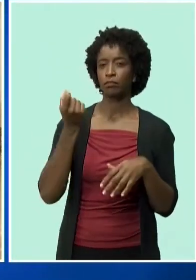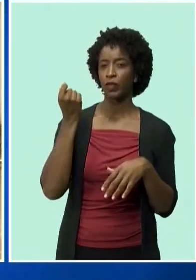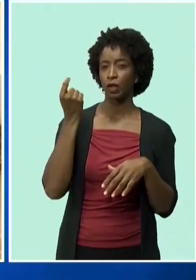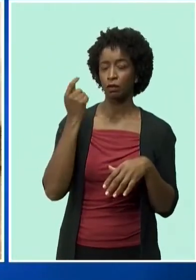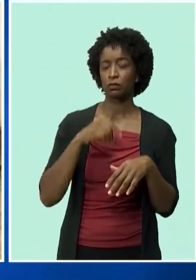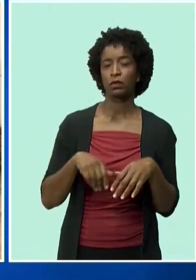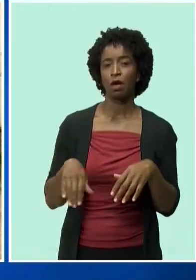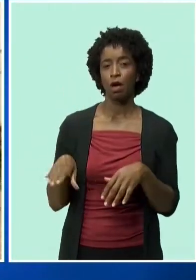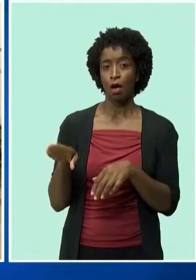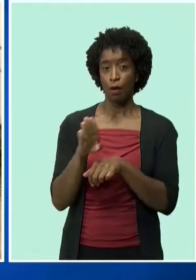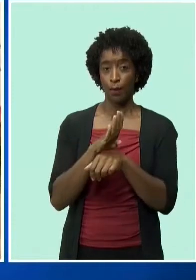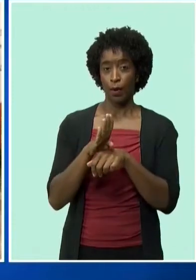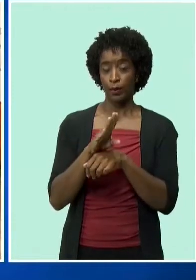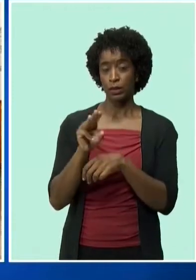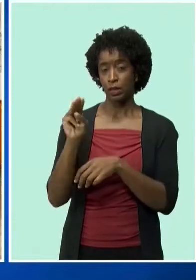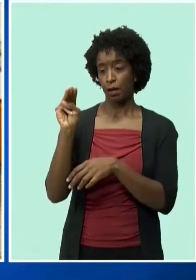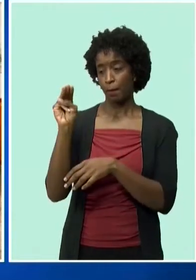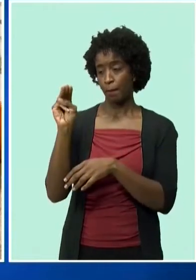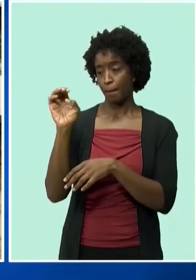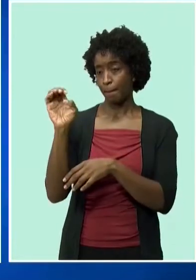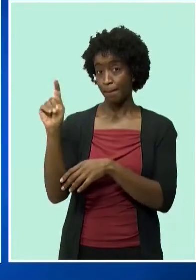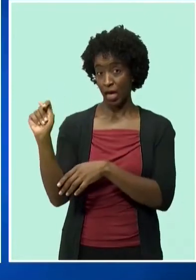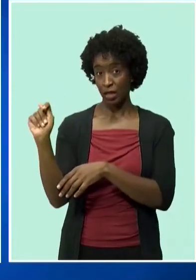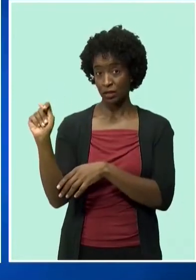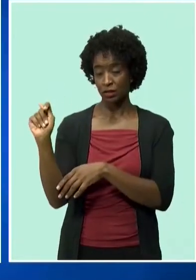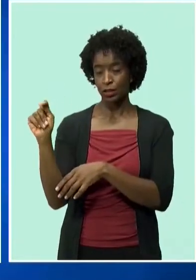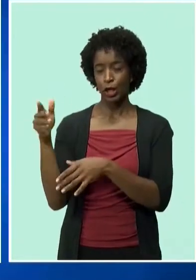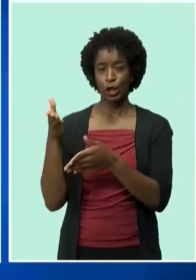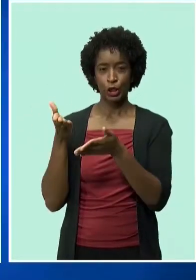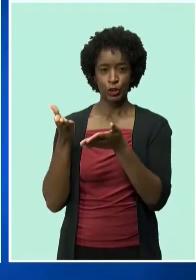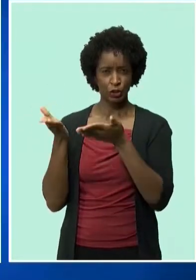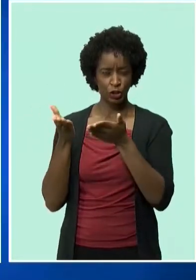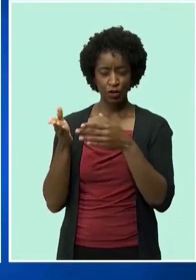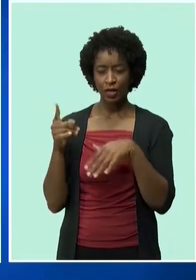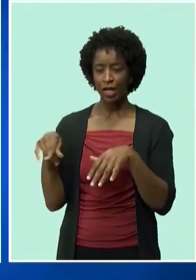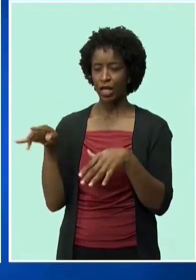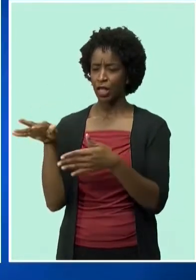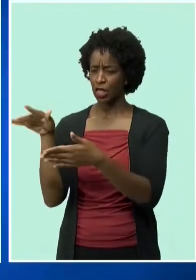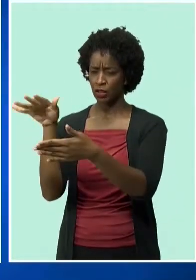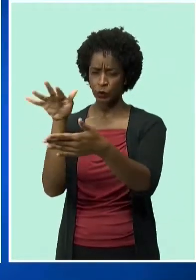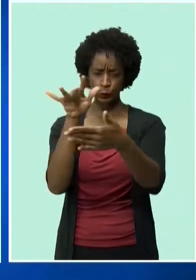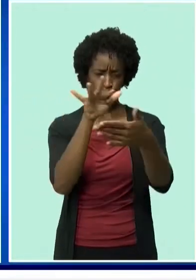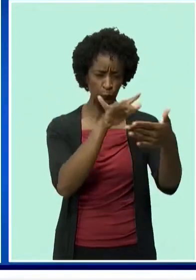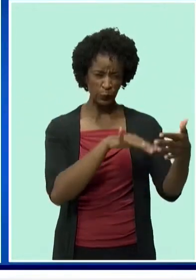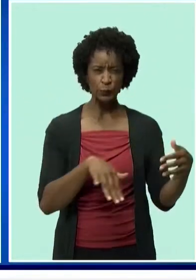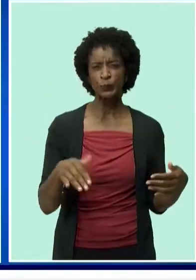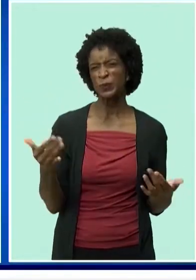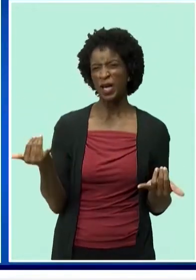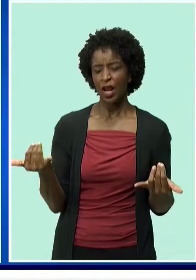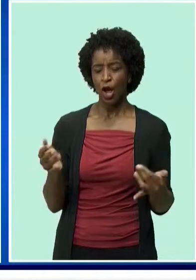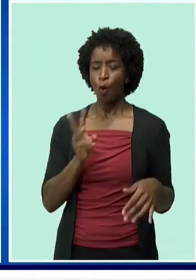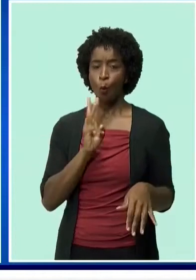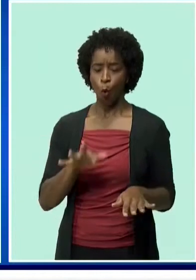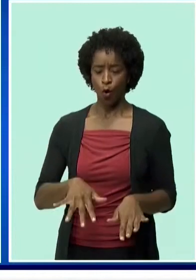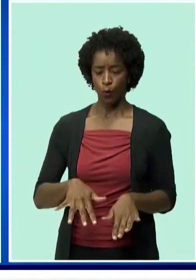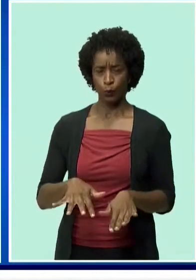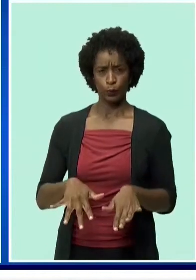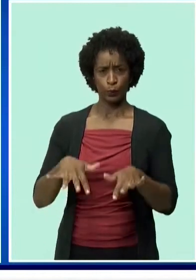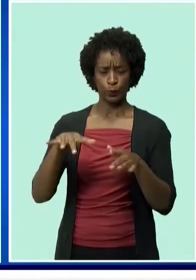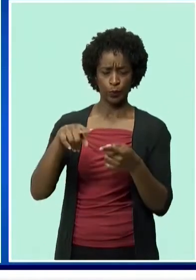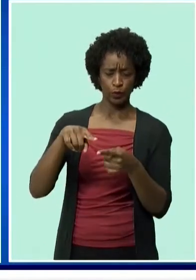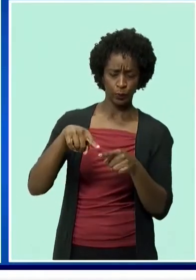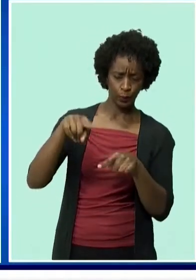with up-to-date technology. We now have water level radars, and he sent me the graphs this